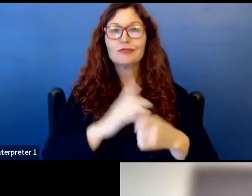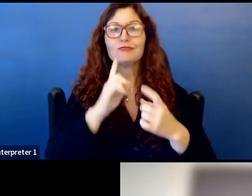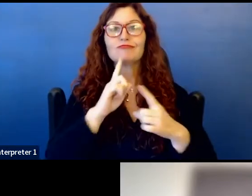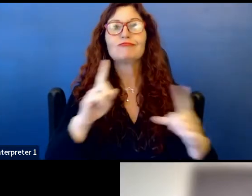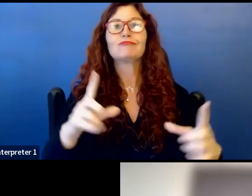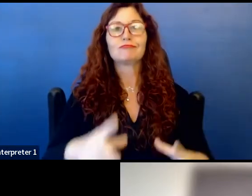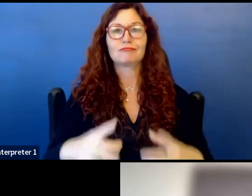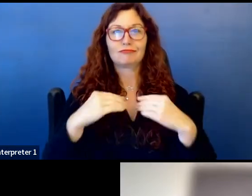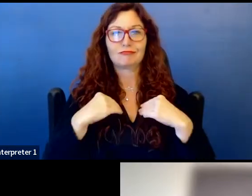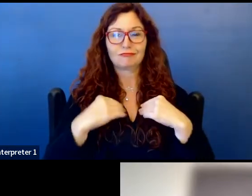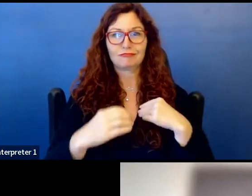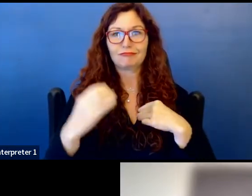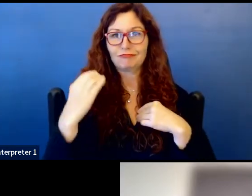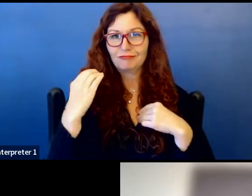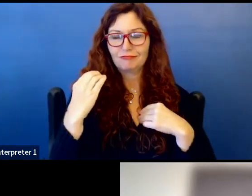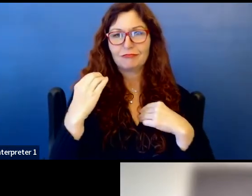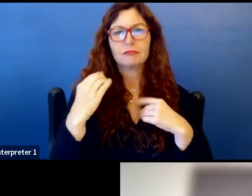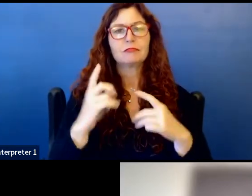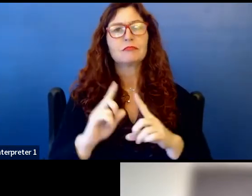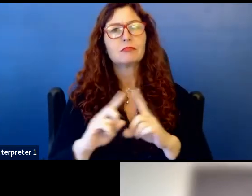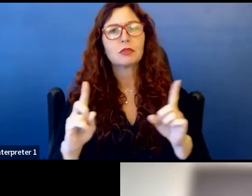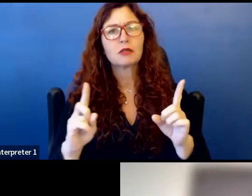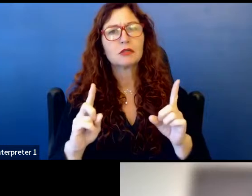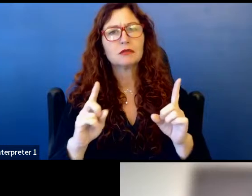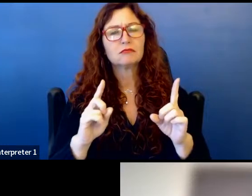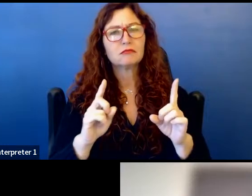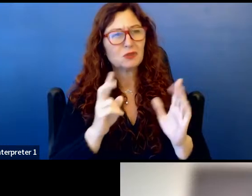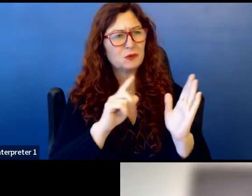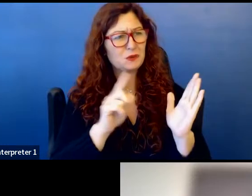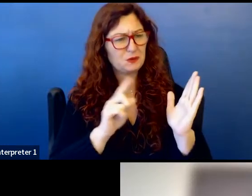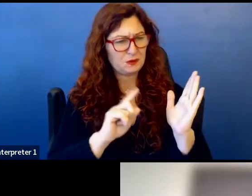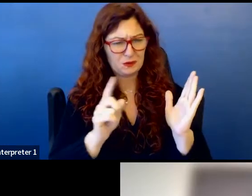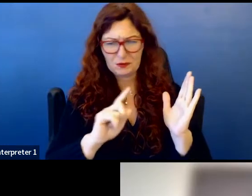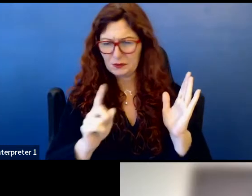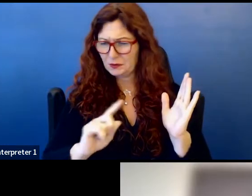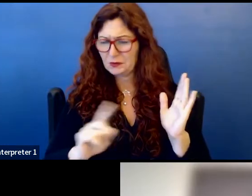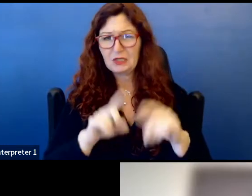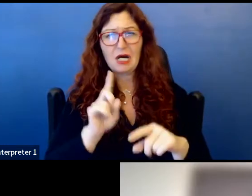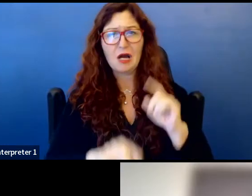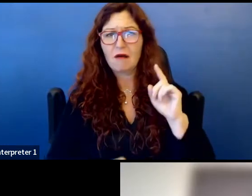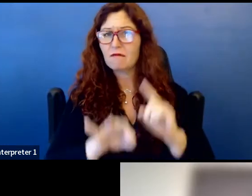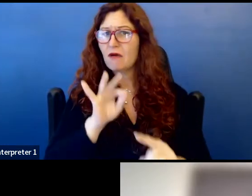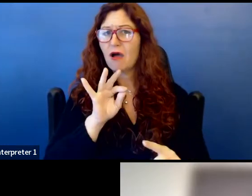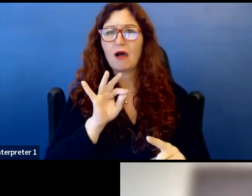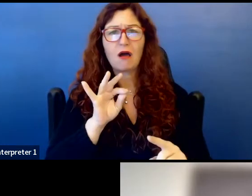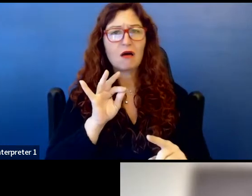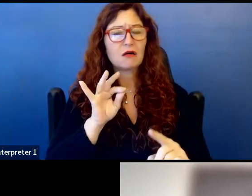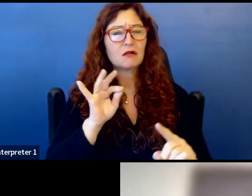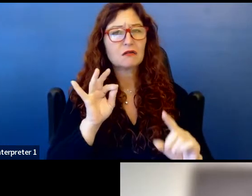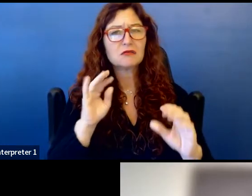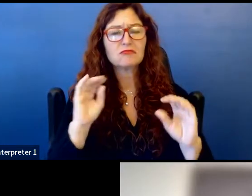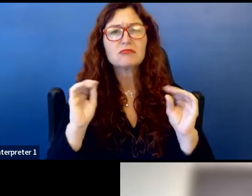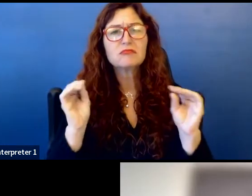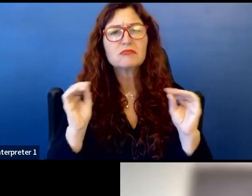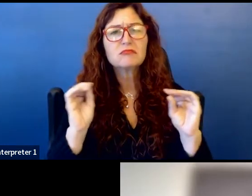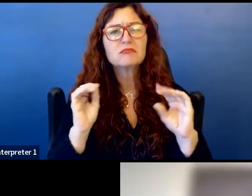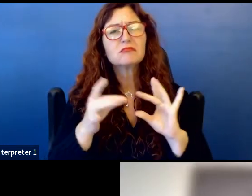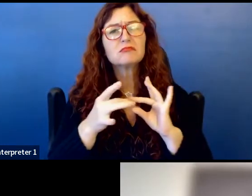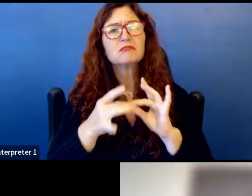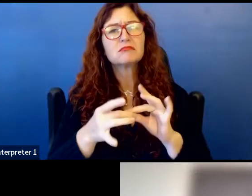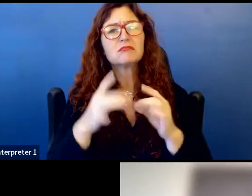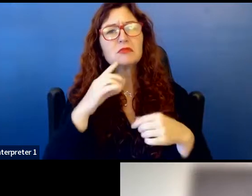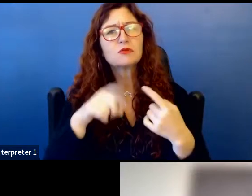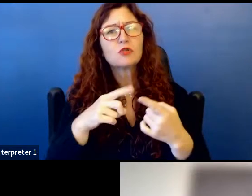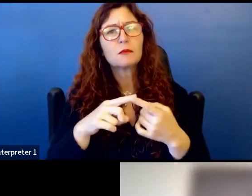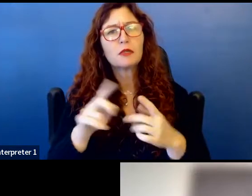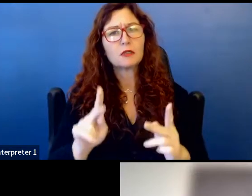office but nowhere in any of these documents could i find any reference to a commitment um on the part of the organization or the individuals who